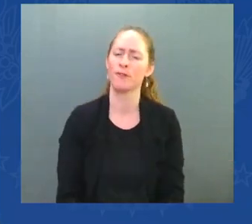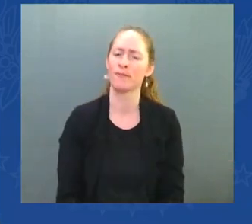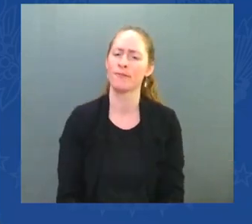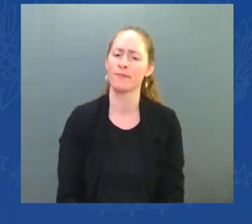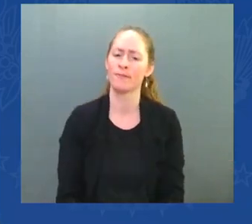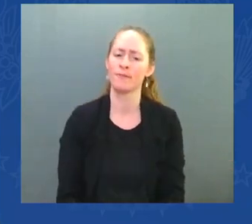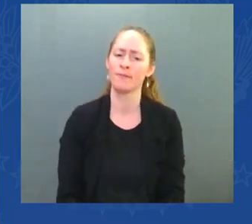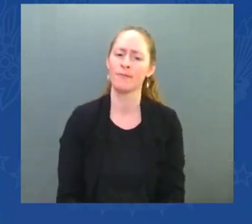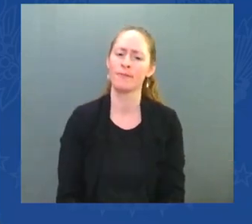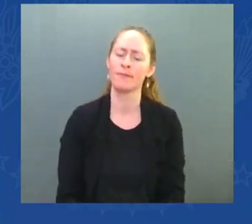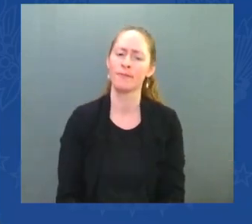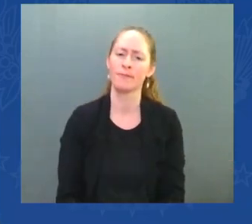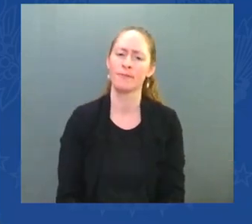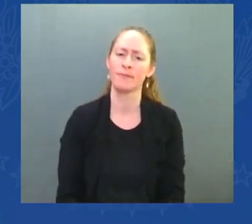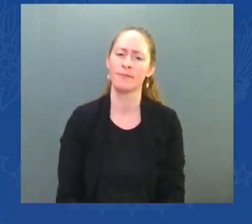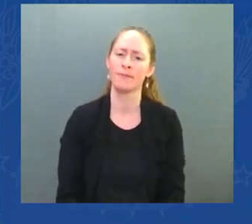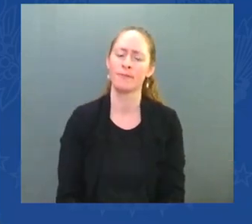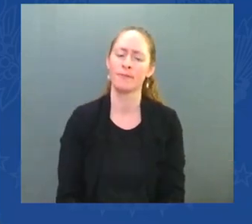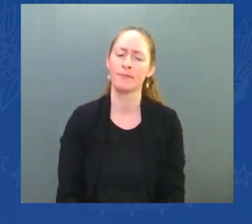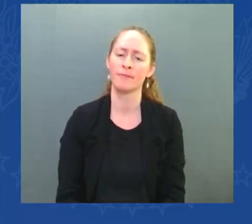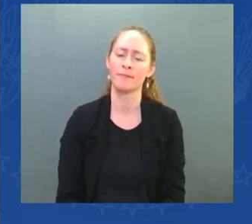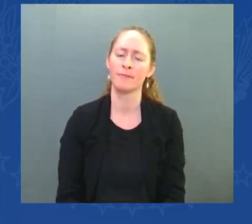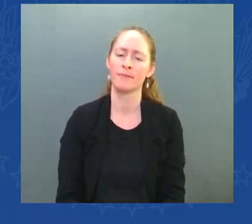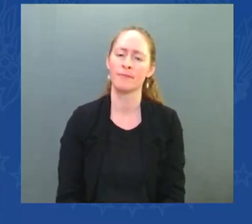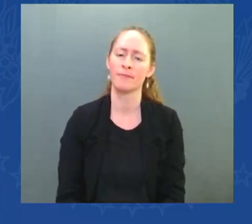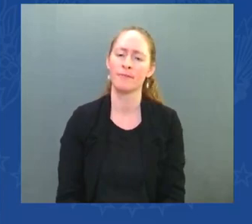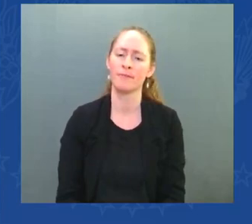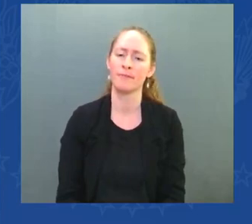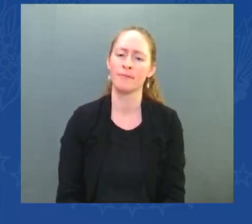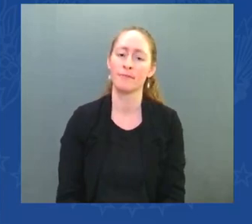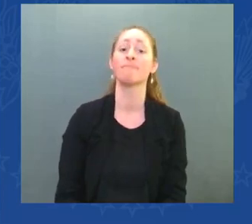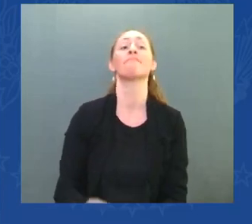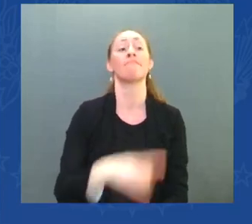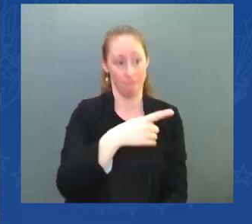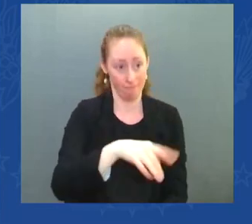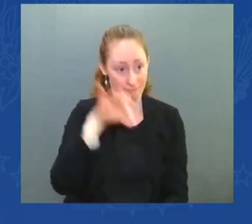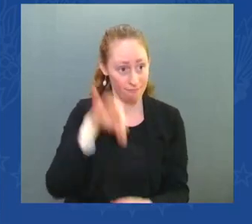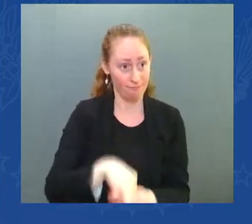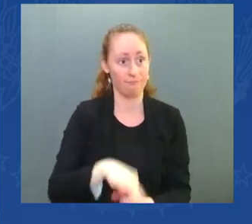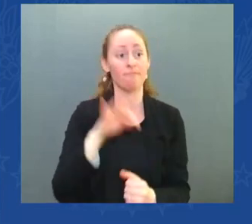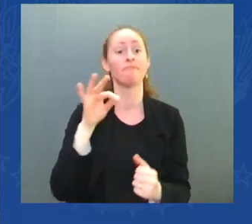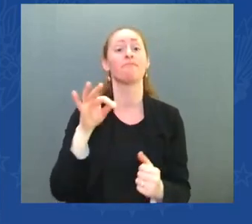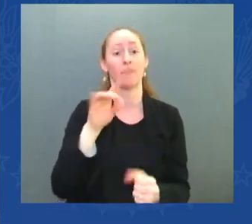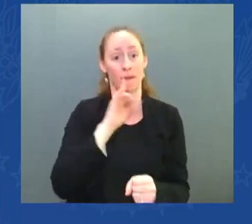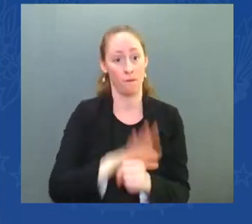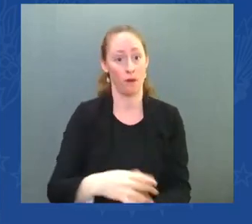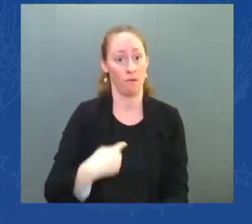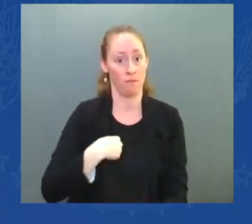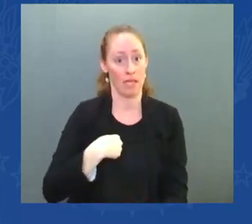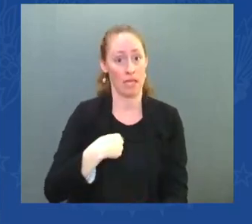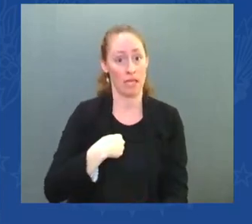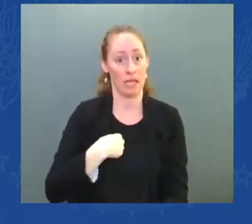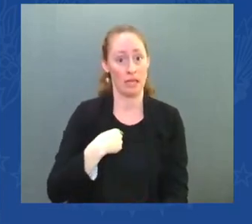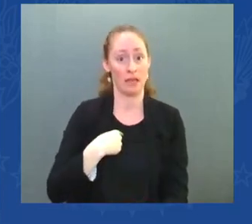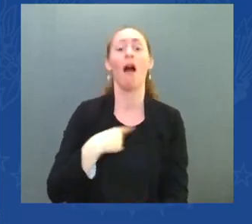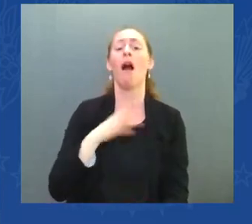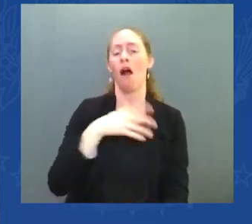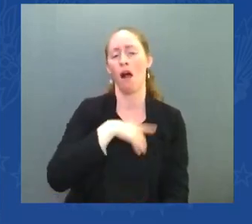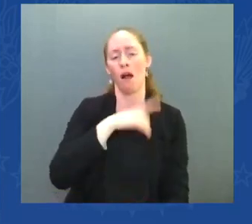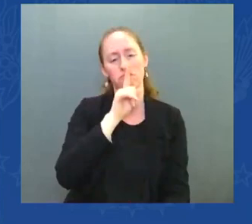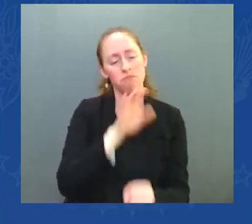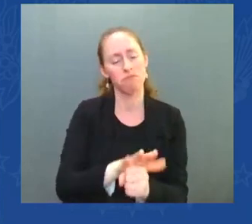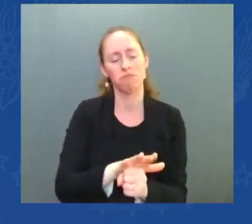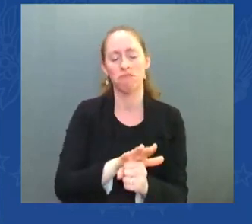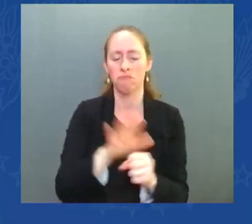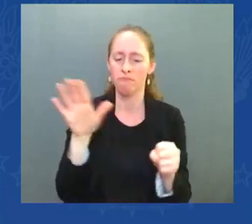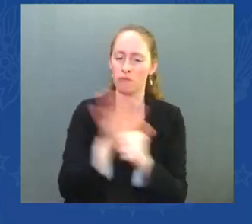If confirmed, I promise to support the men and the women of the ATF and to do everything in our